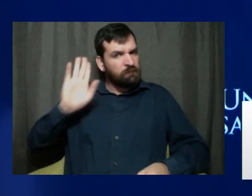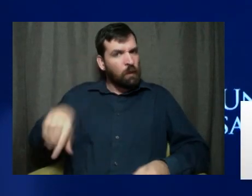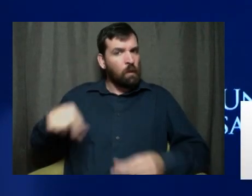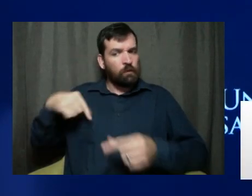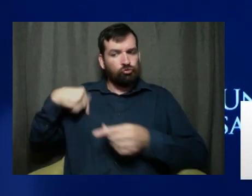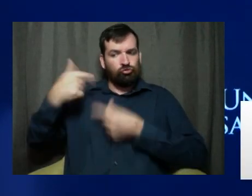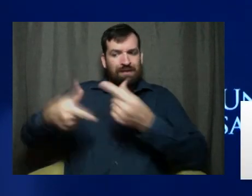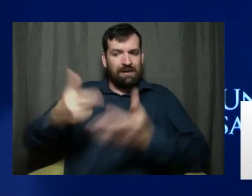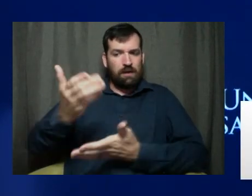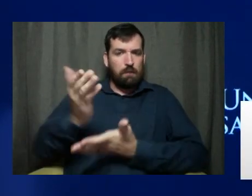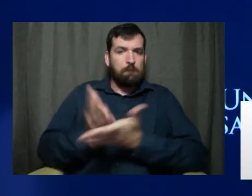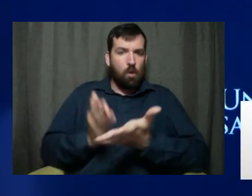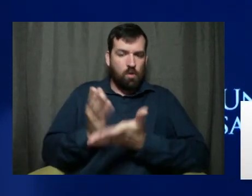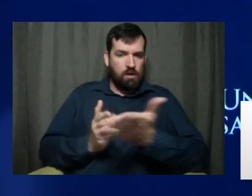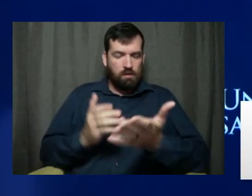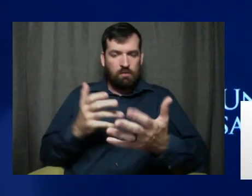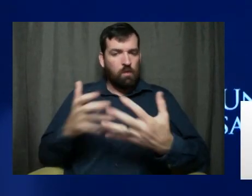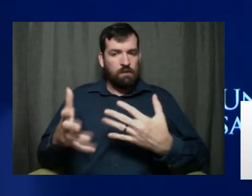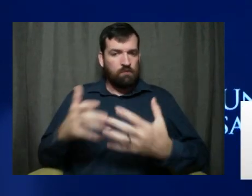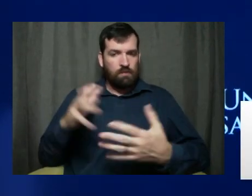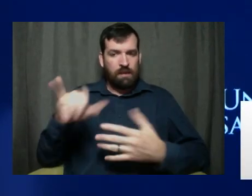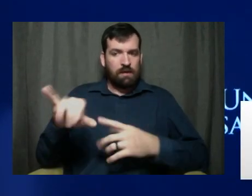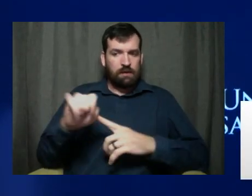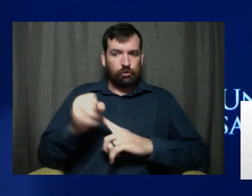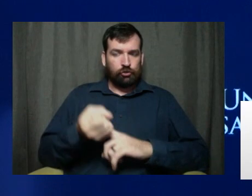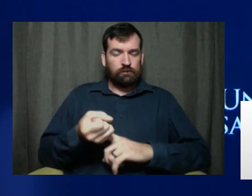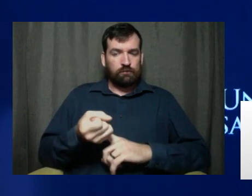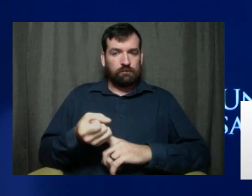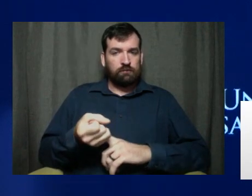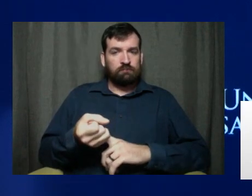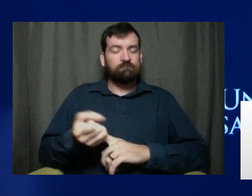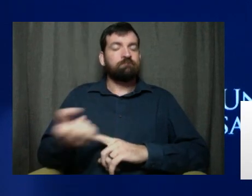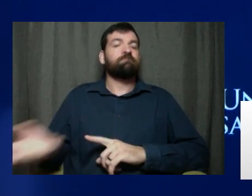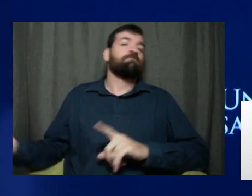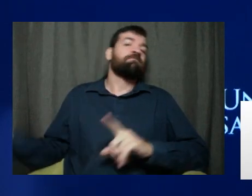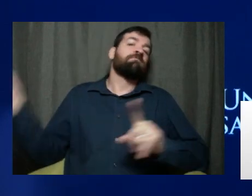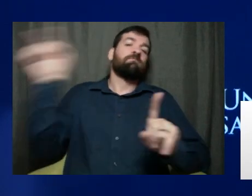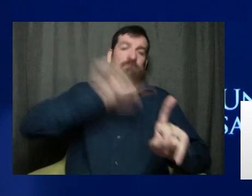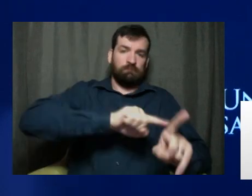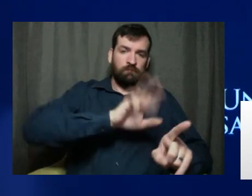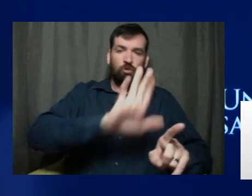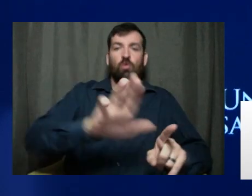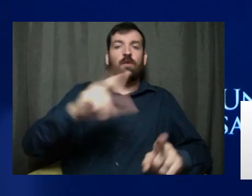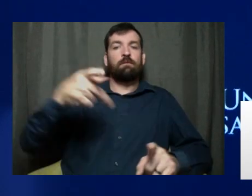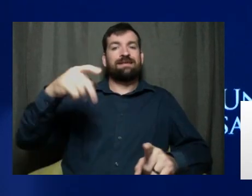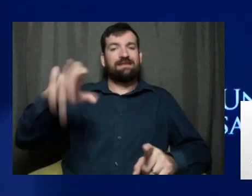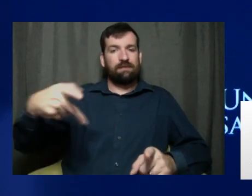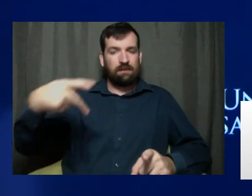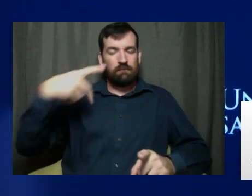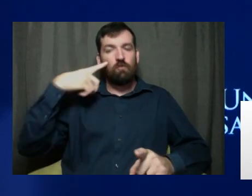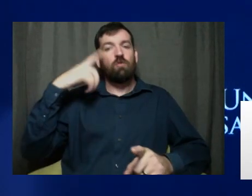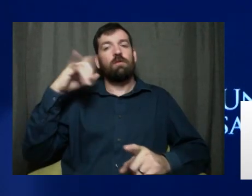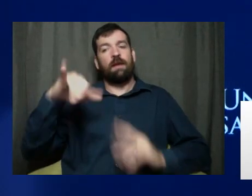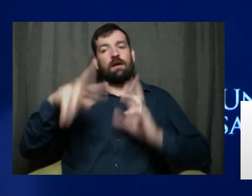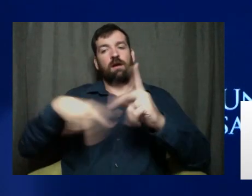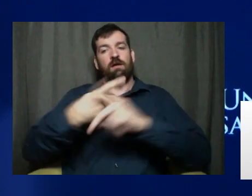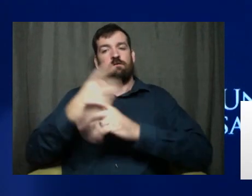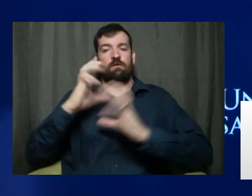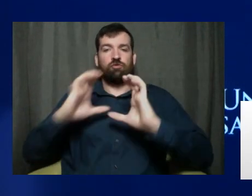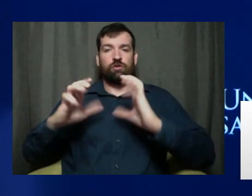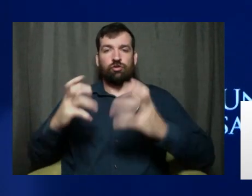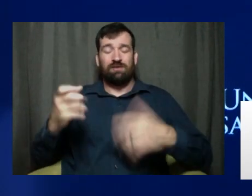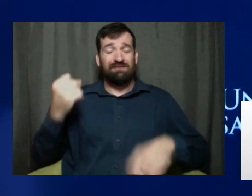that condition might be, that really to go back to your primary care doctor to have those types of conversations. Unfortunately,